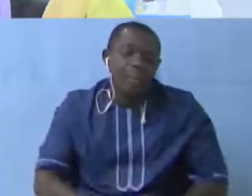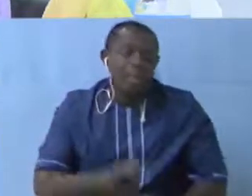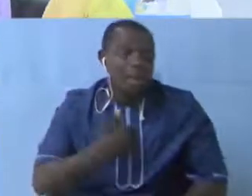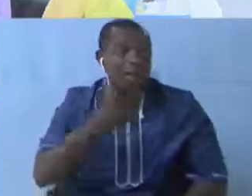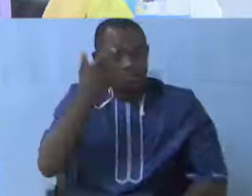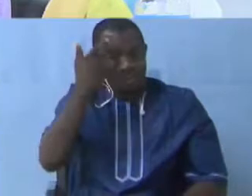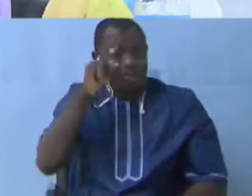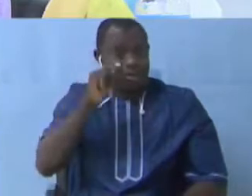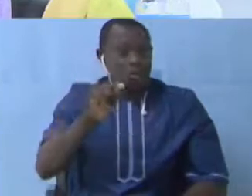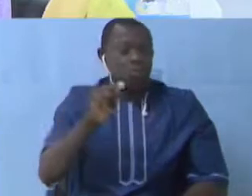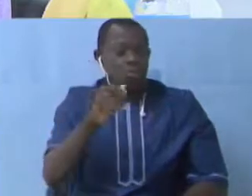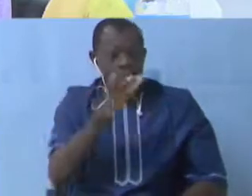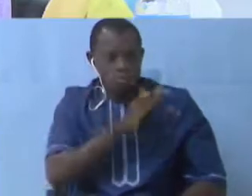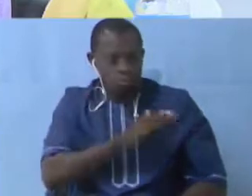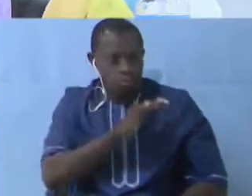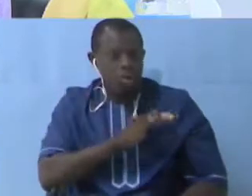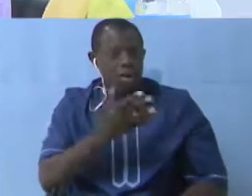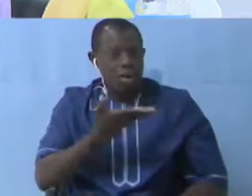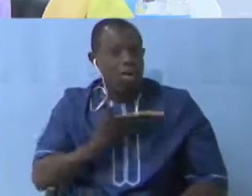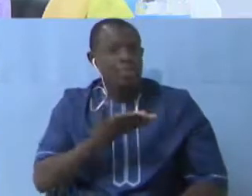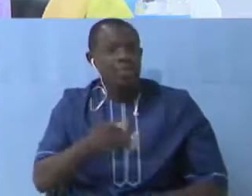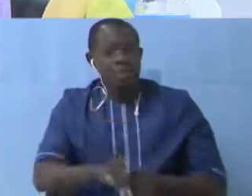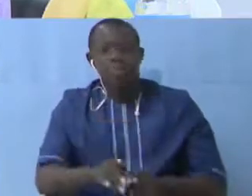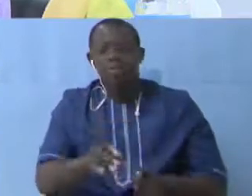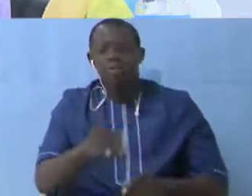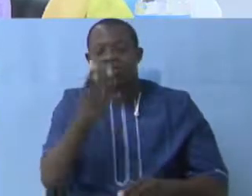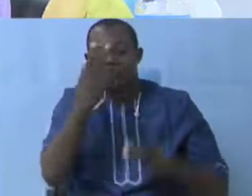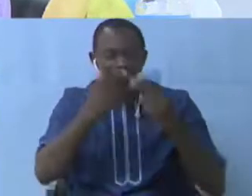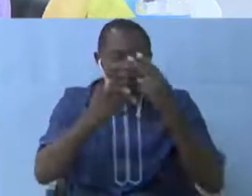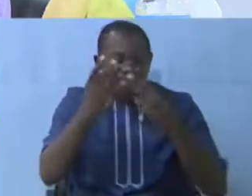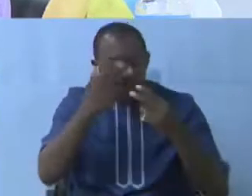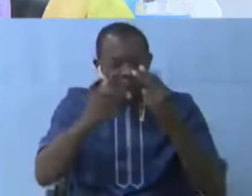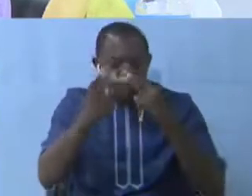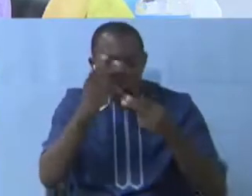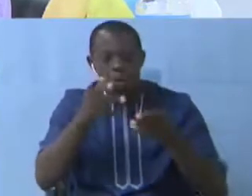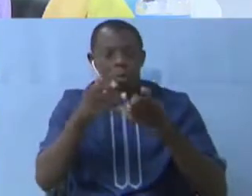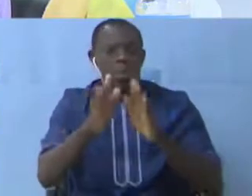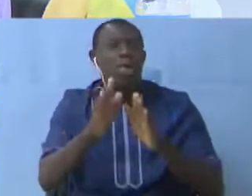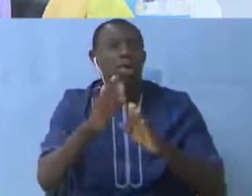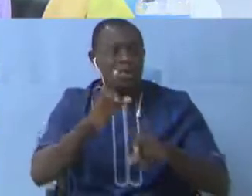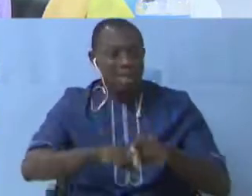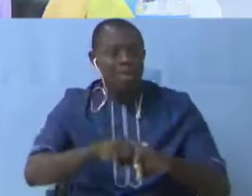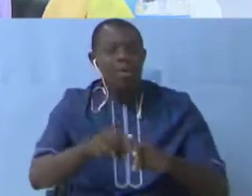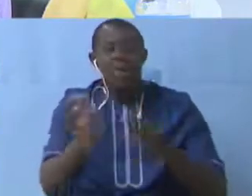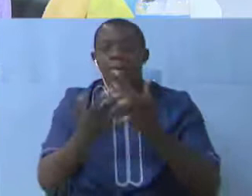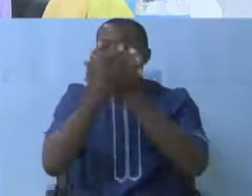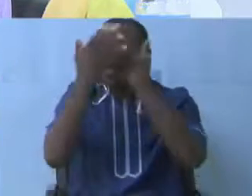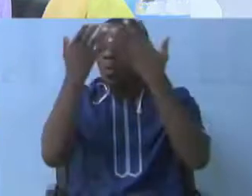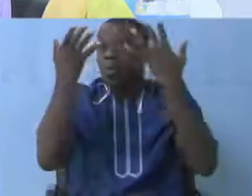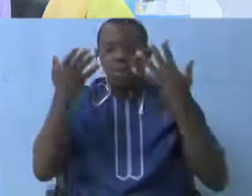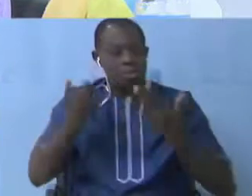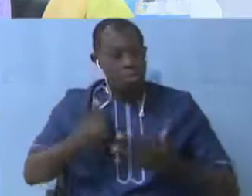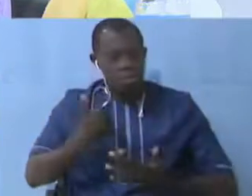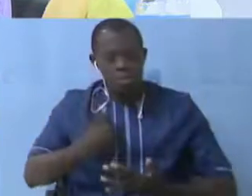that also has been quite a dramatic period for many of